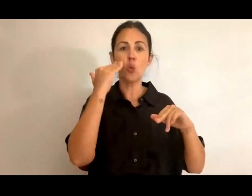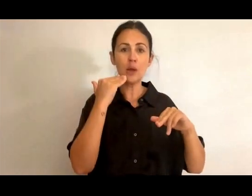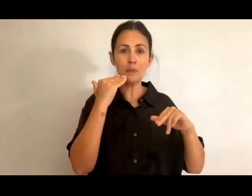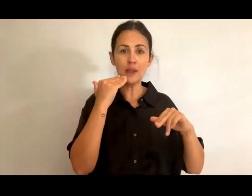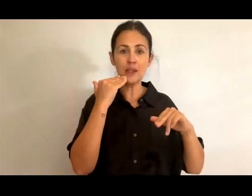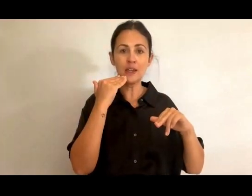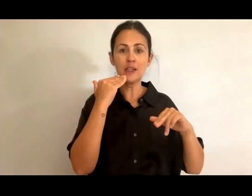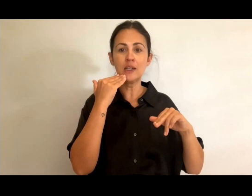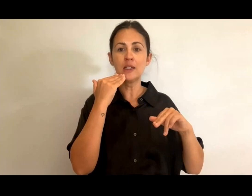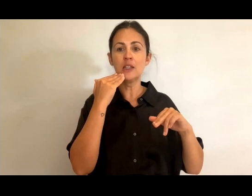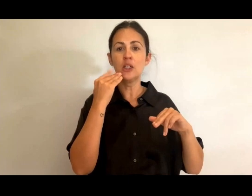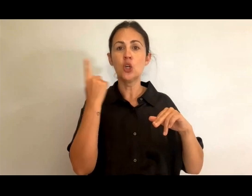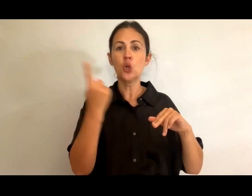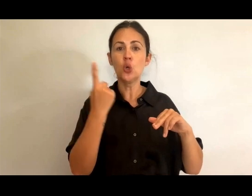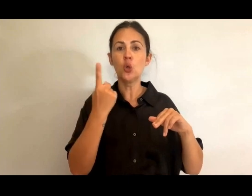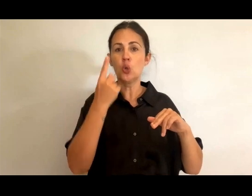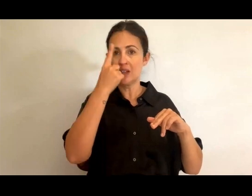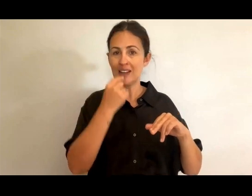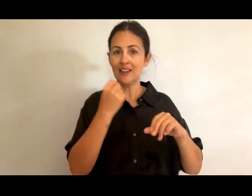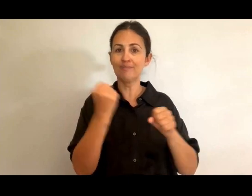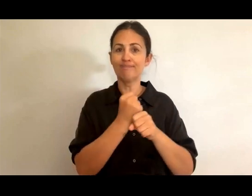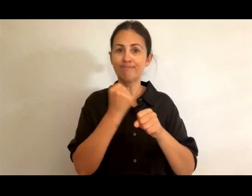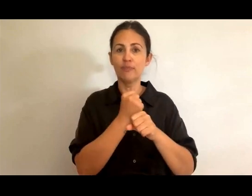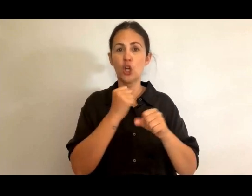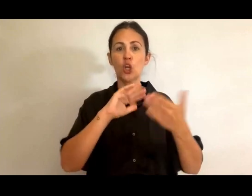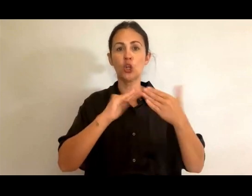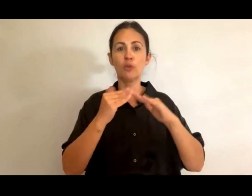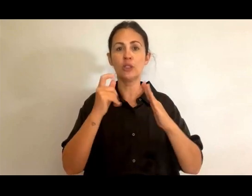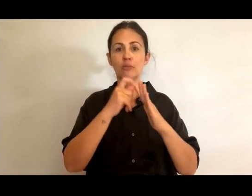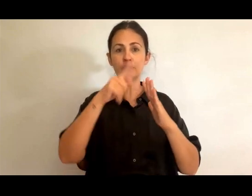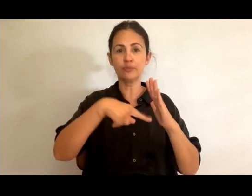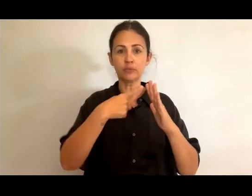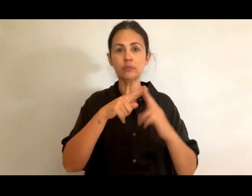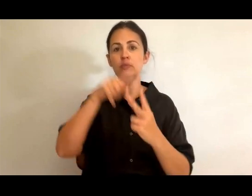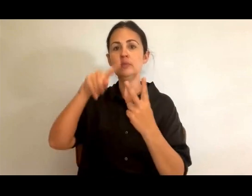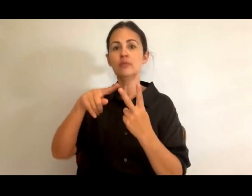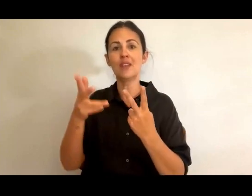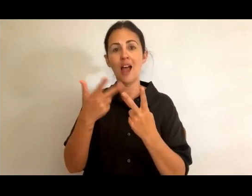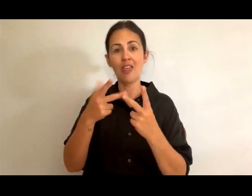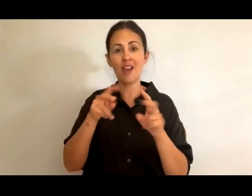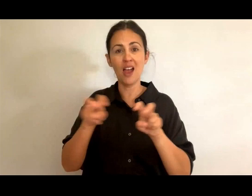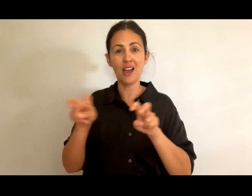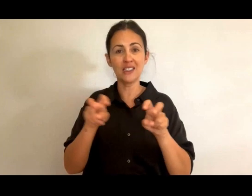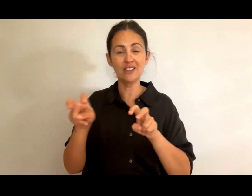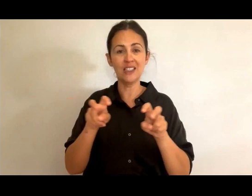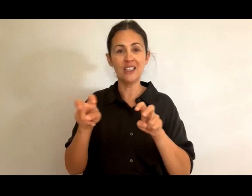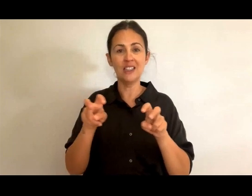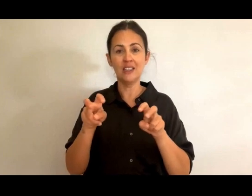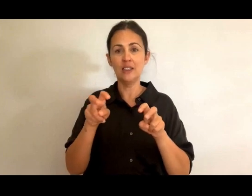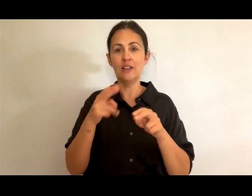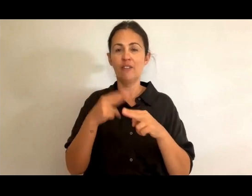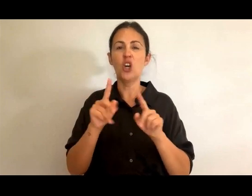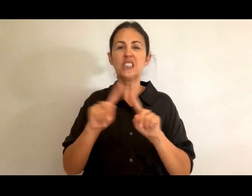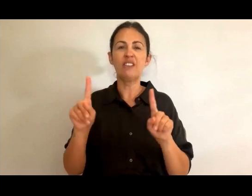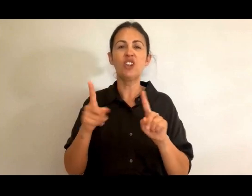projects. We also have done some slightly different things. So for the exhibition Mahia Te Mahi, we